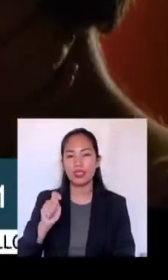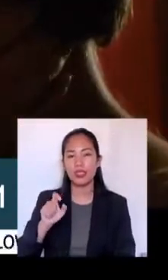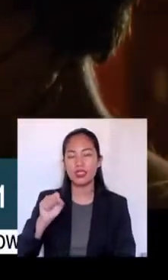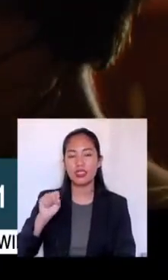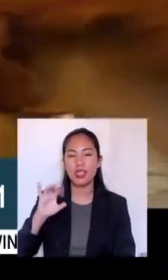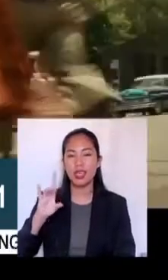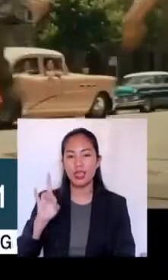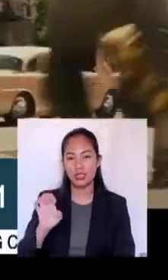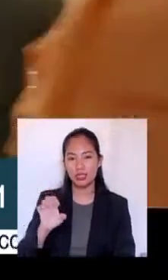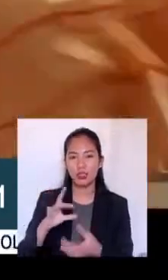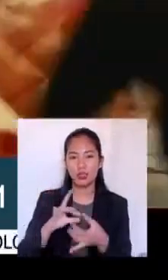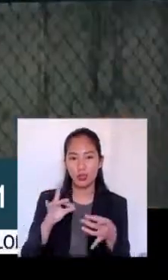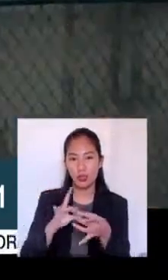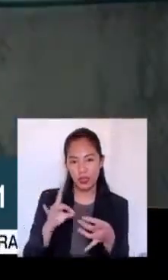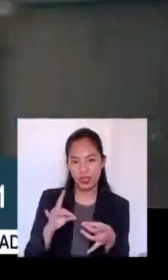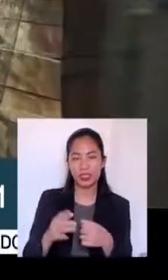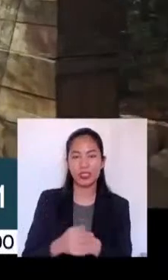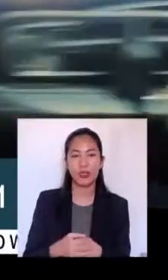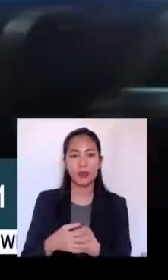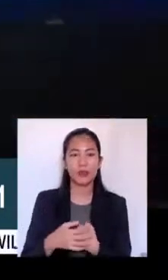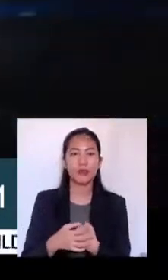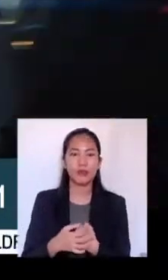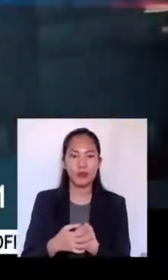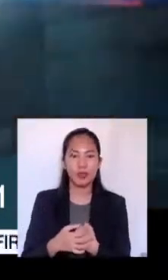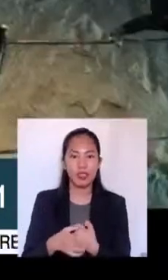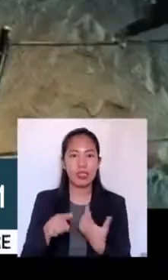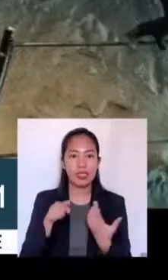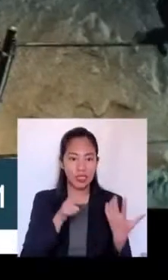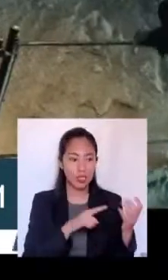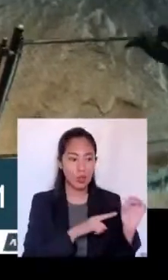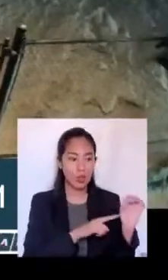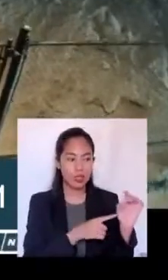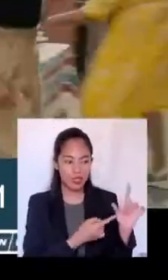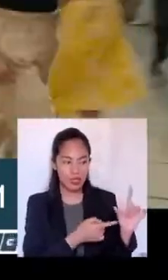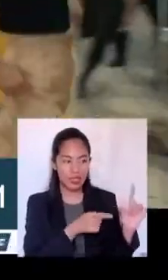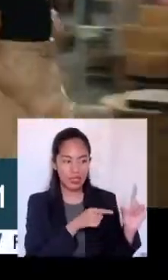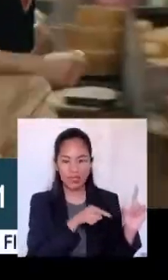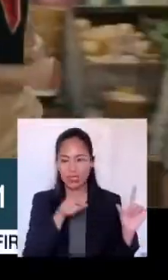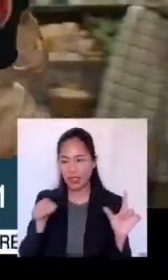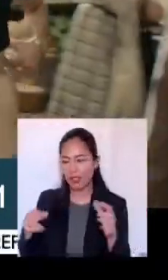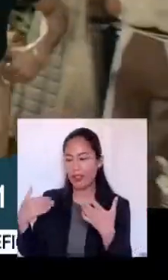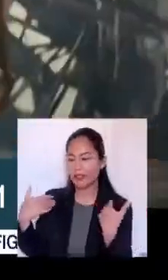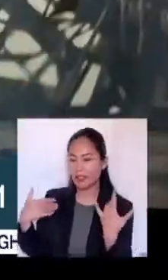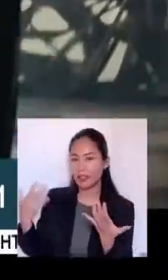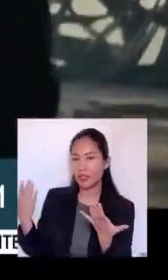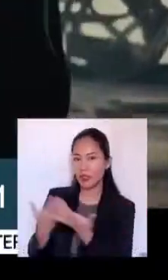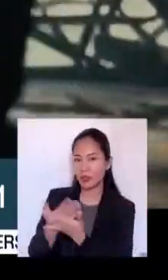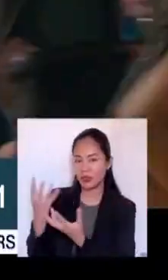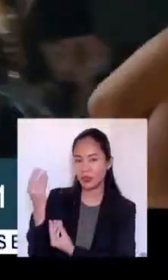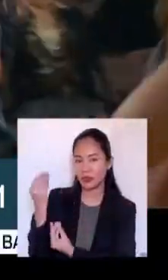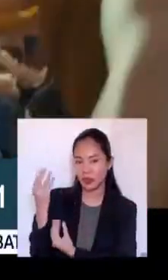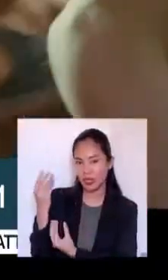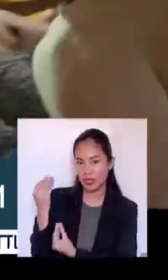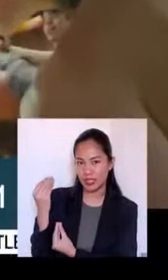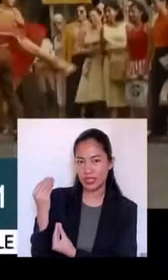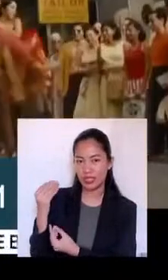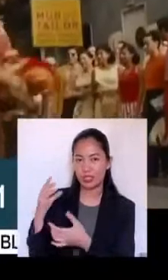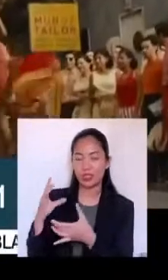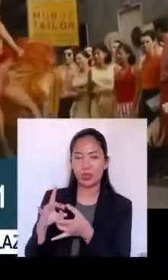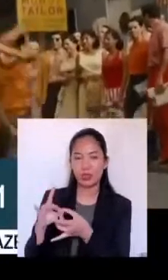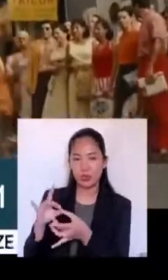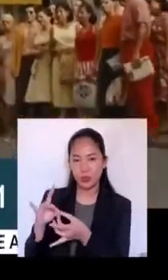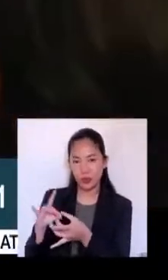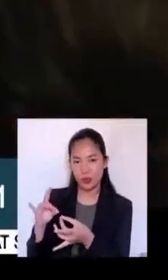Spielberg succeeds in making me forget the original and embrace his vision of an updated Romeo and Juliet story